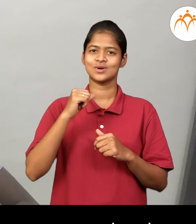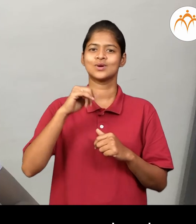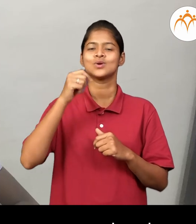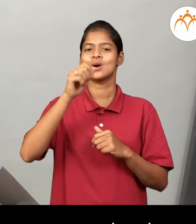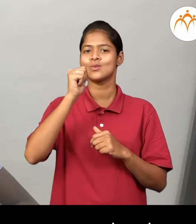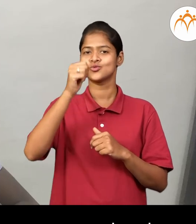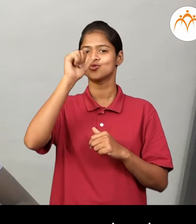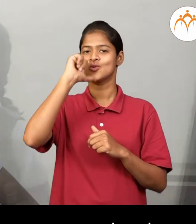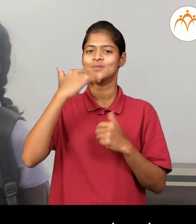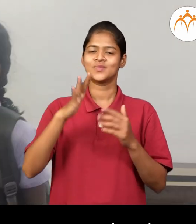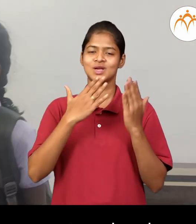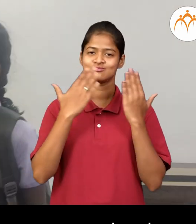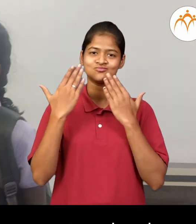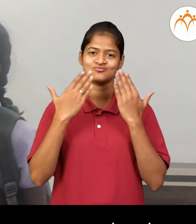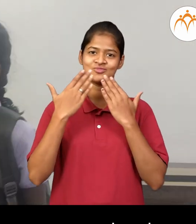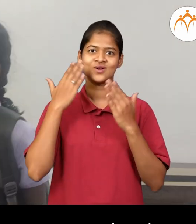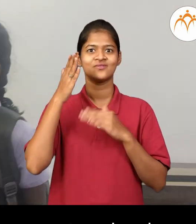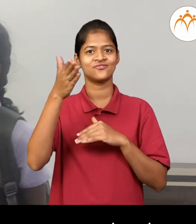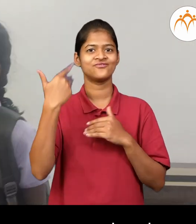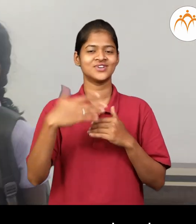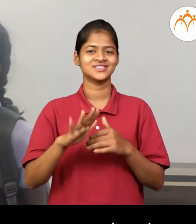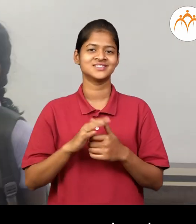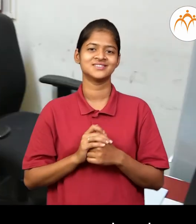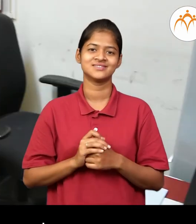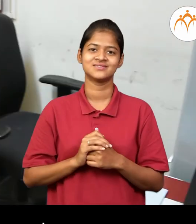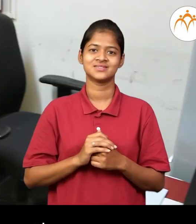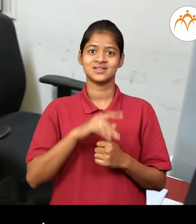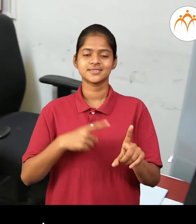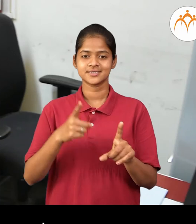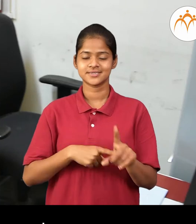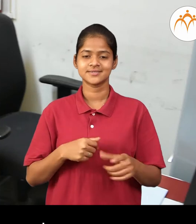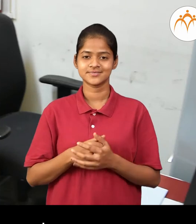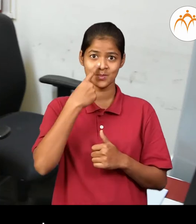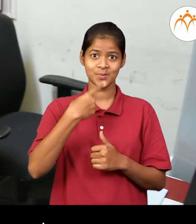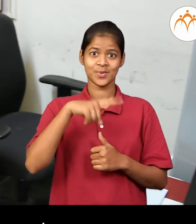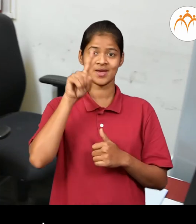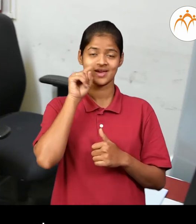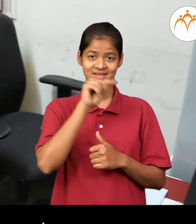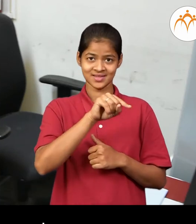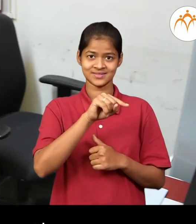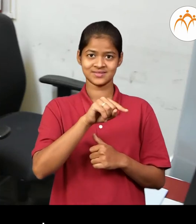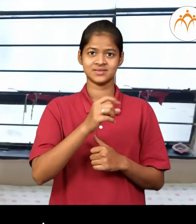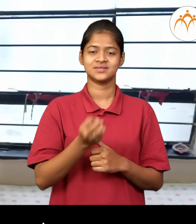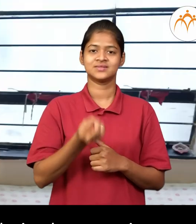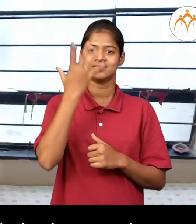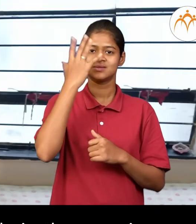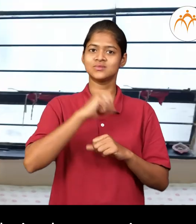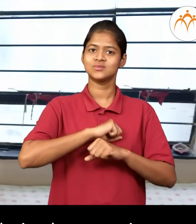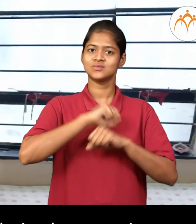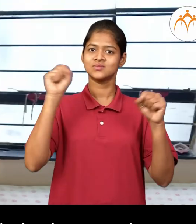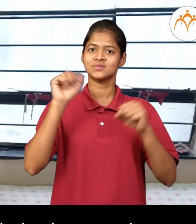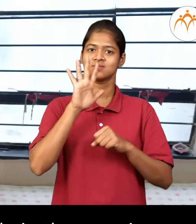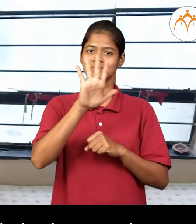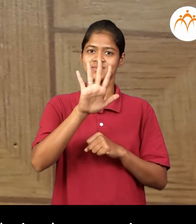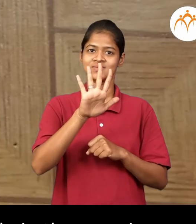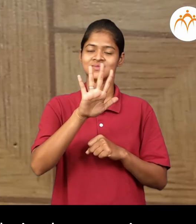milk, she goes to school. This is Yash's mother. She gets up